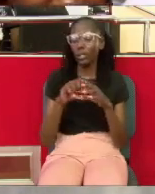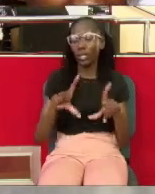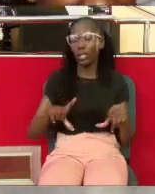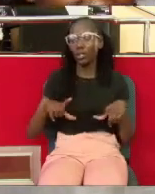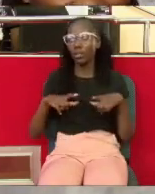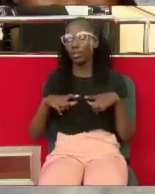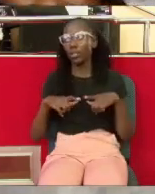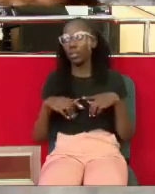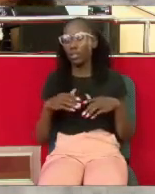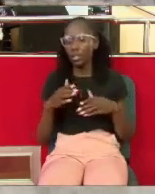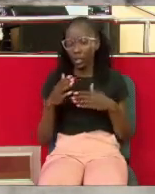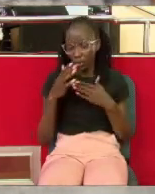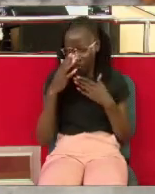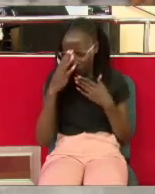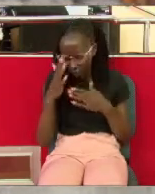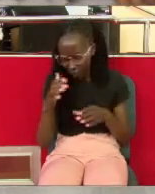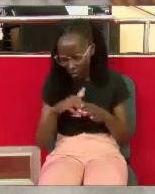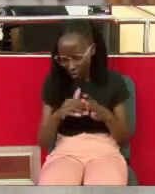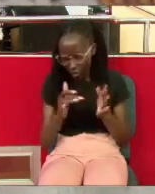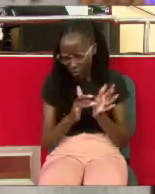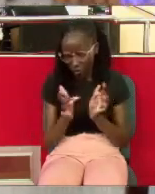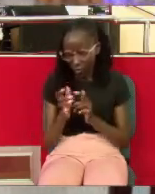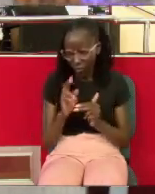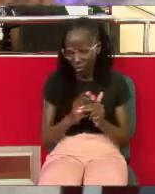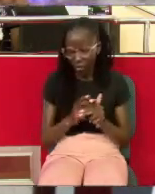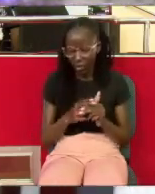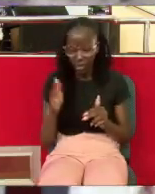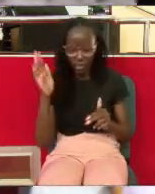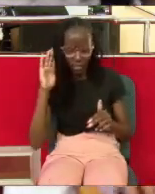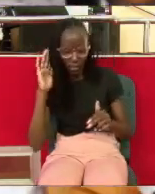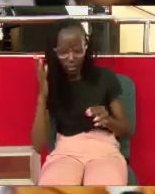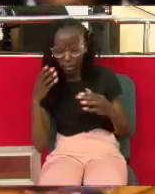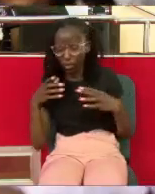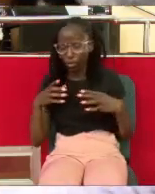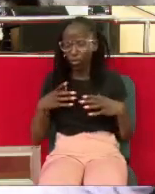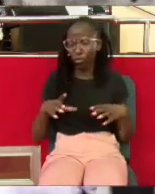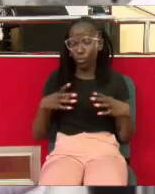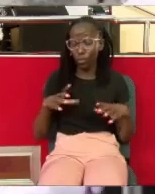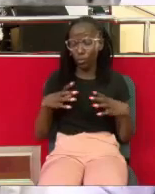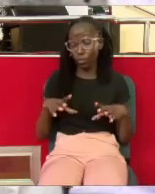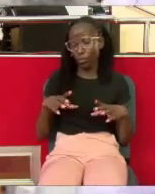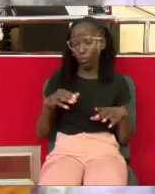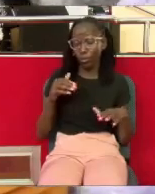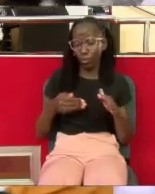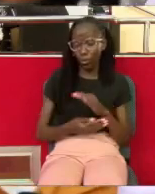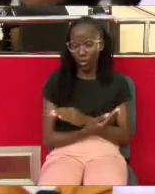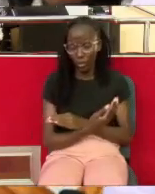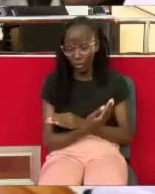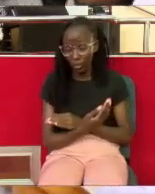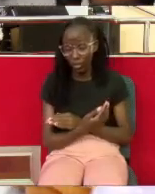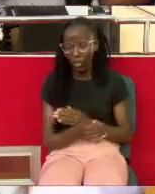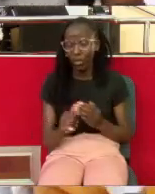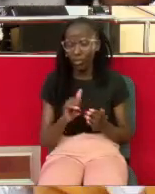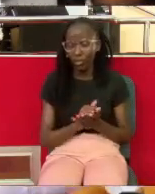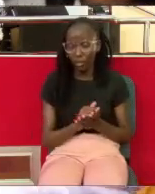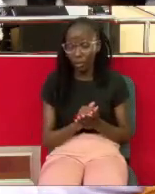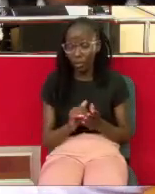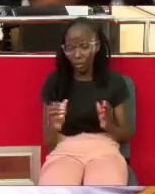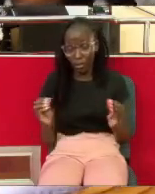in the name of Jesus, we thank for your people this morning, that you gathered them into your